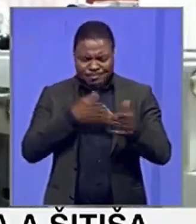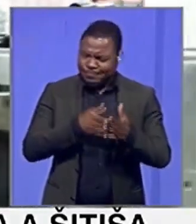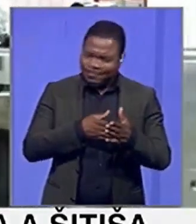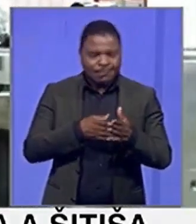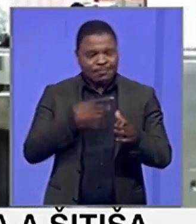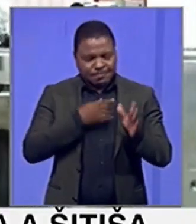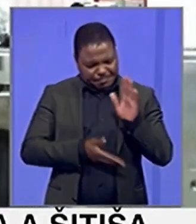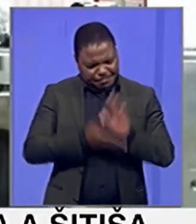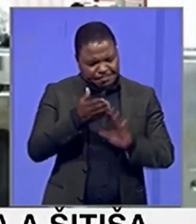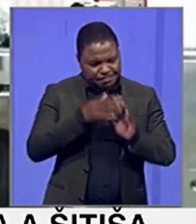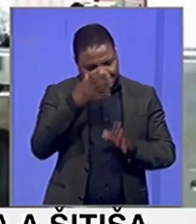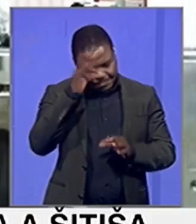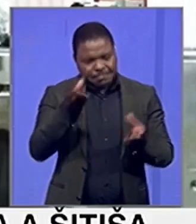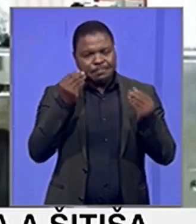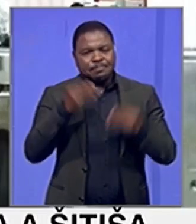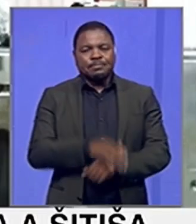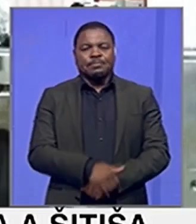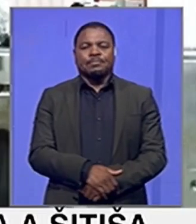tša bona.